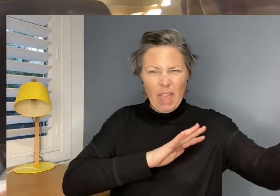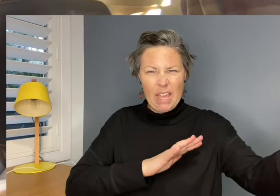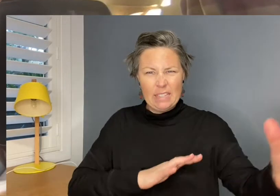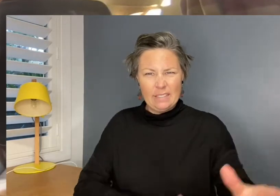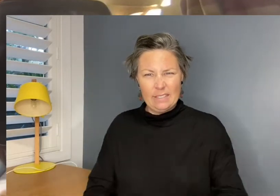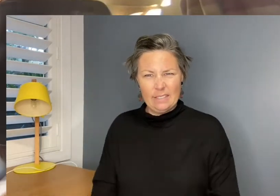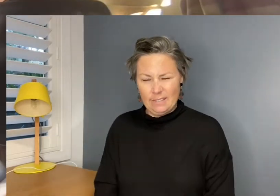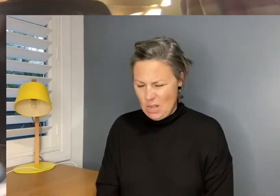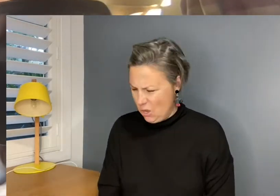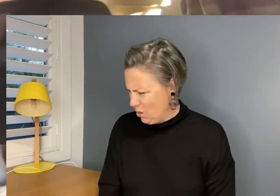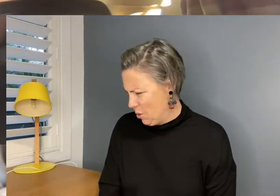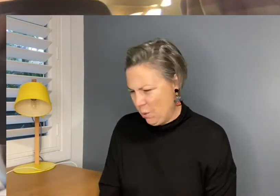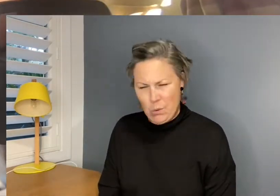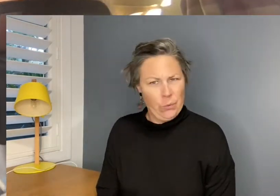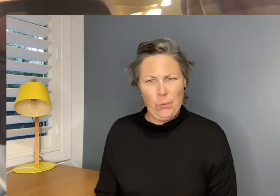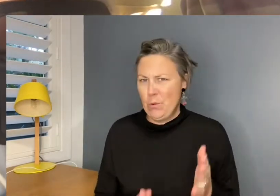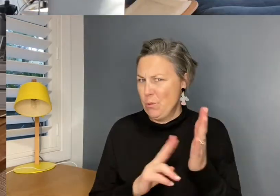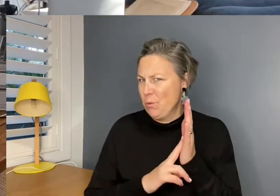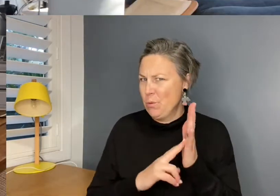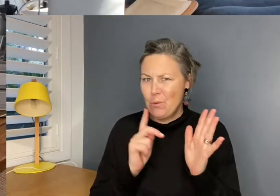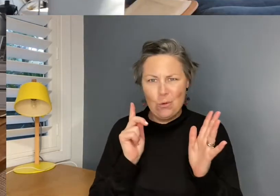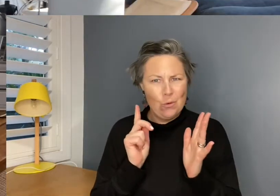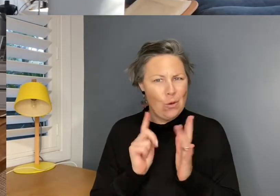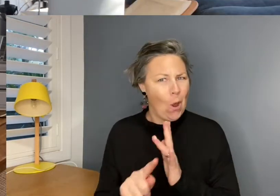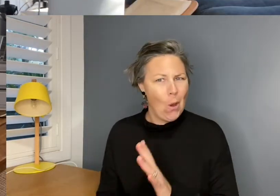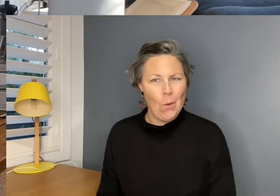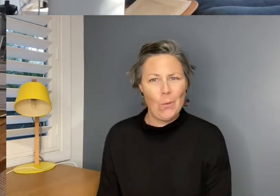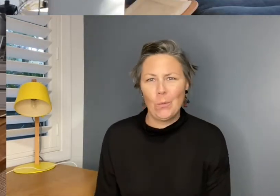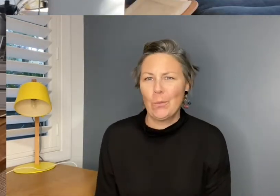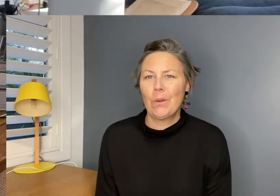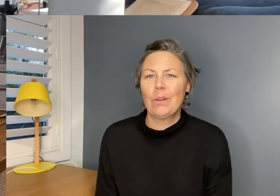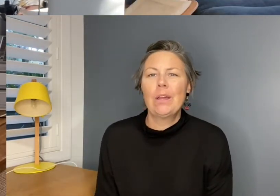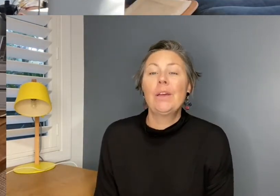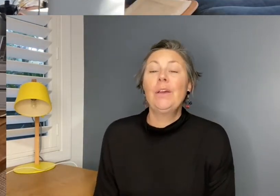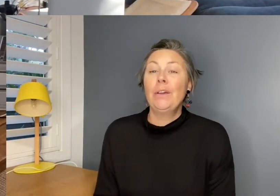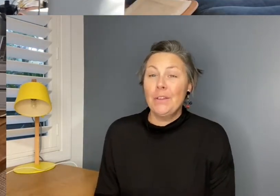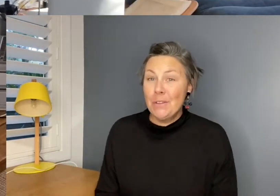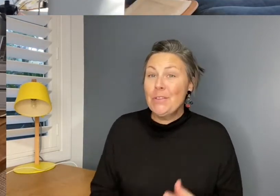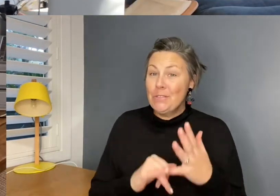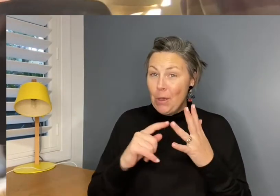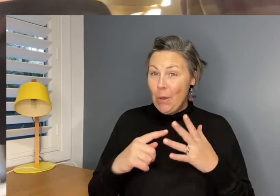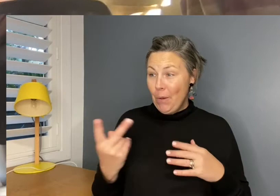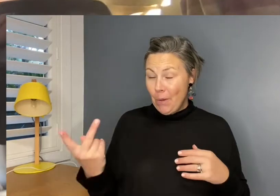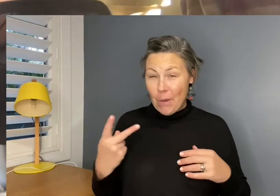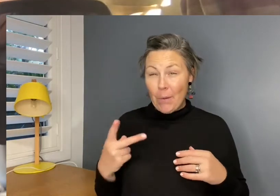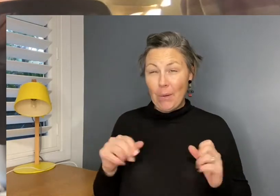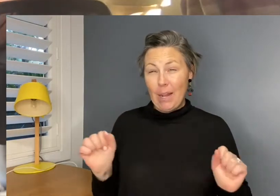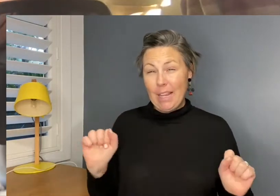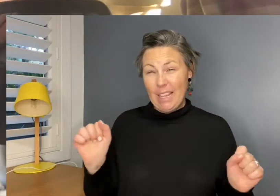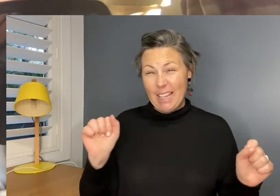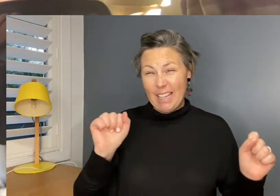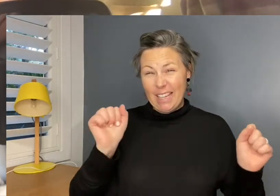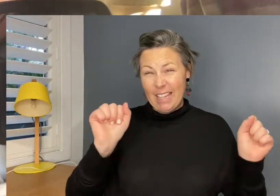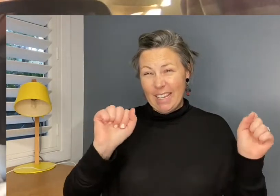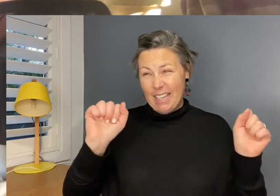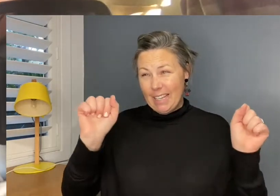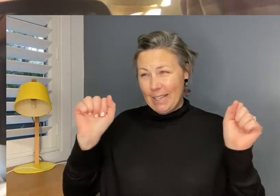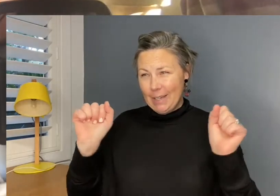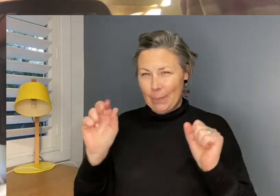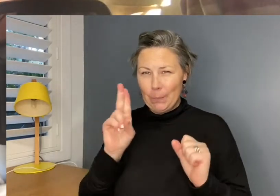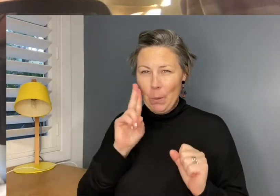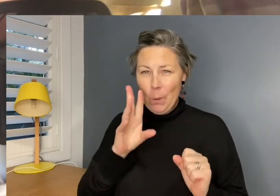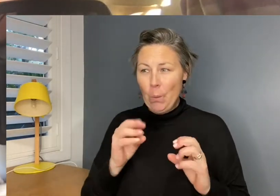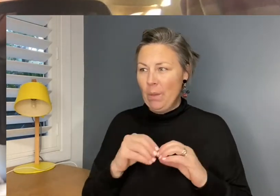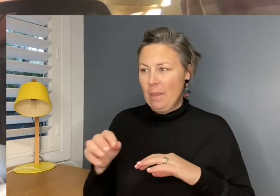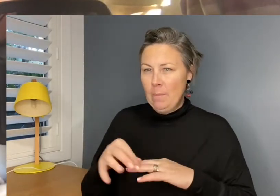my birthing body vulnerable home. self home. Yeah, to my this vulnerable shit. self, exactly, home to this mess. So we literally cleaned the house top